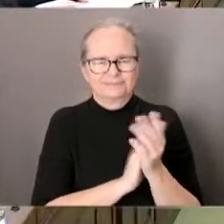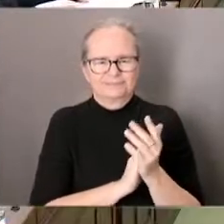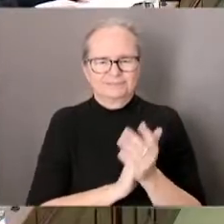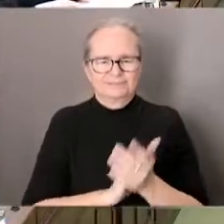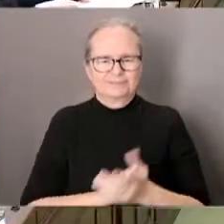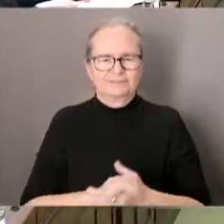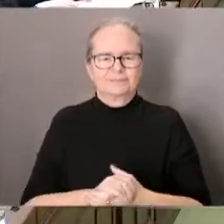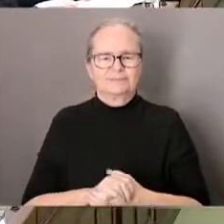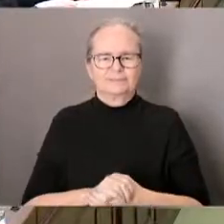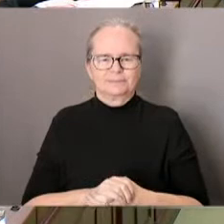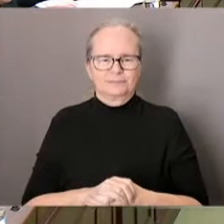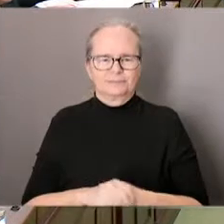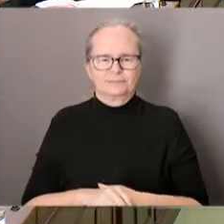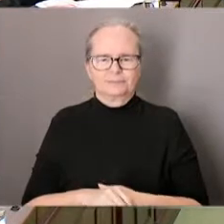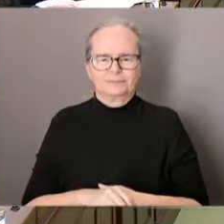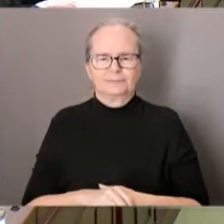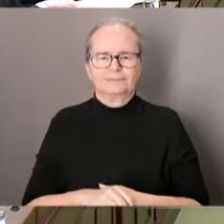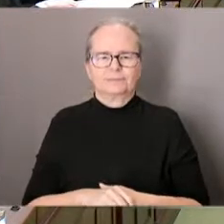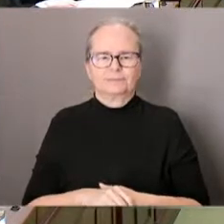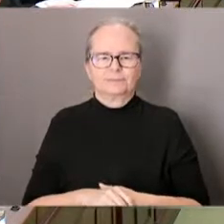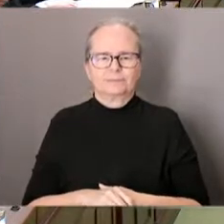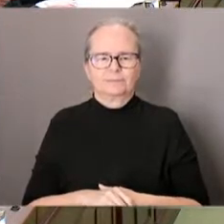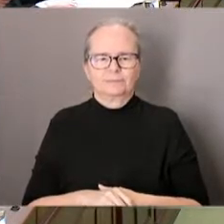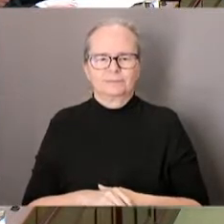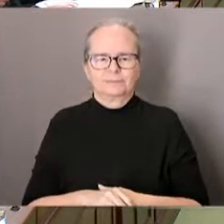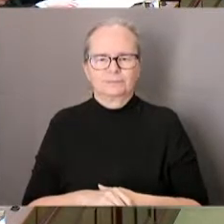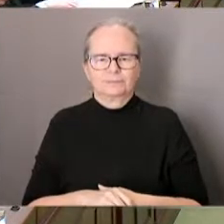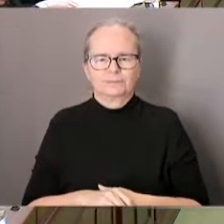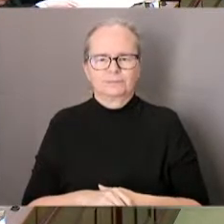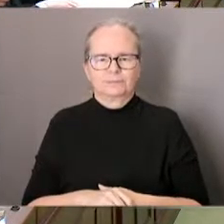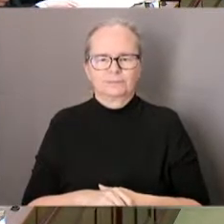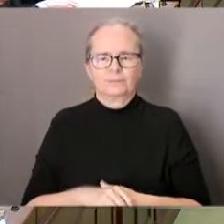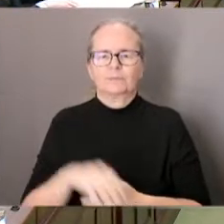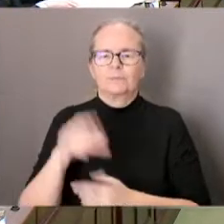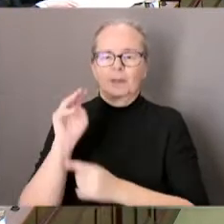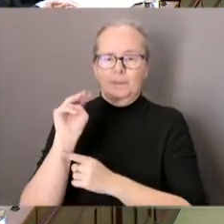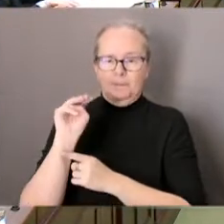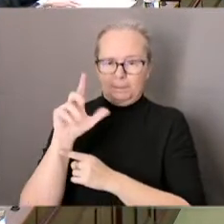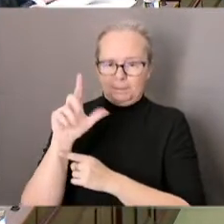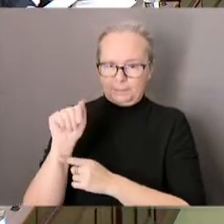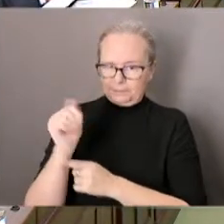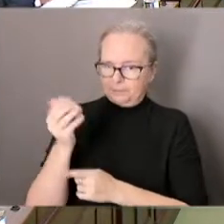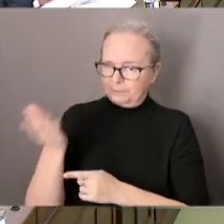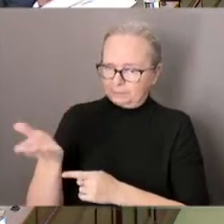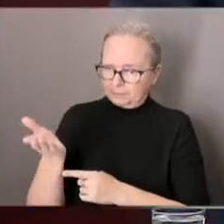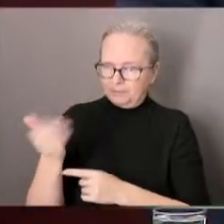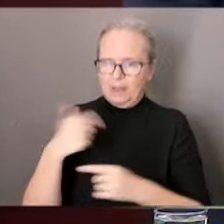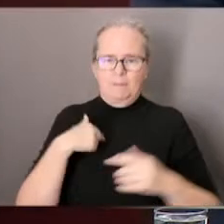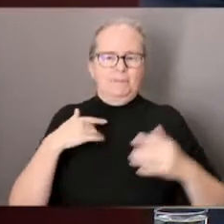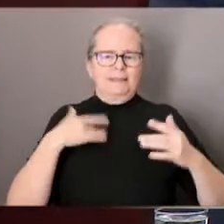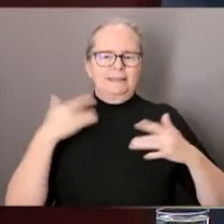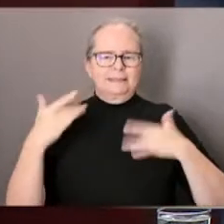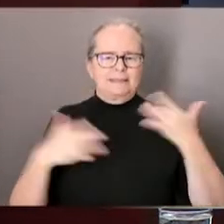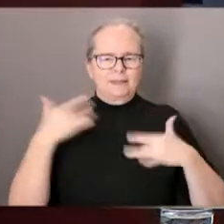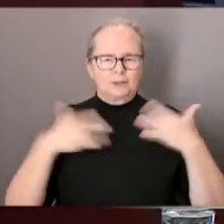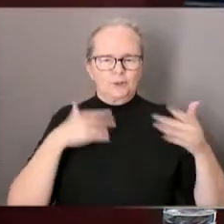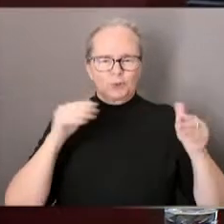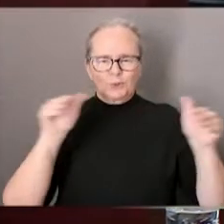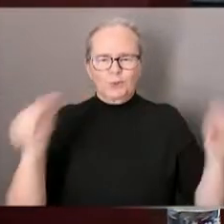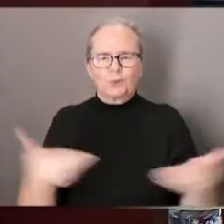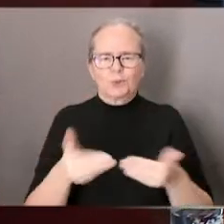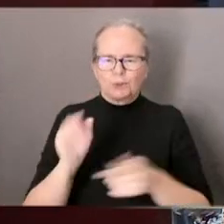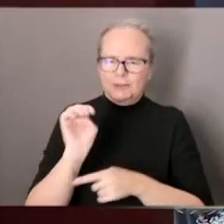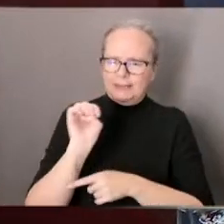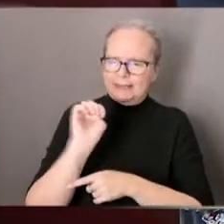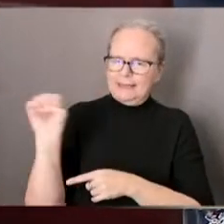ERS guests thank you Mr Speaker I am very excited to introduce East Elementary School from LeDuc and the class here